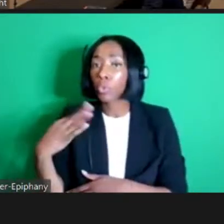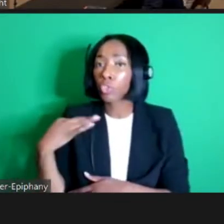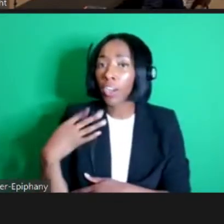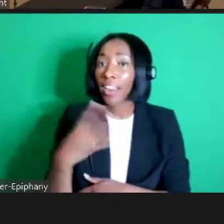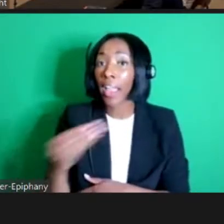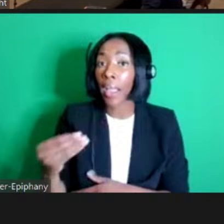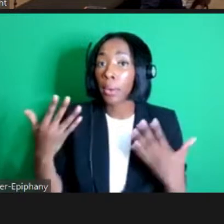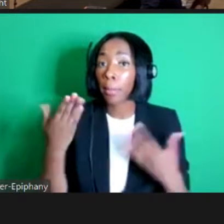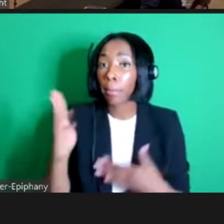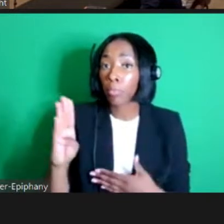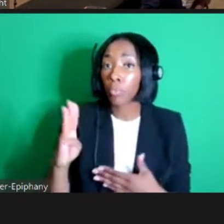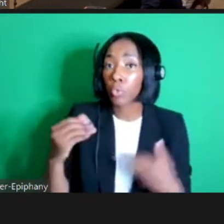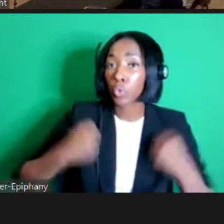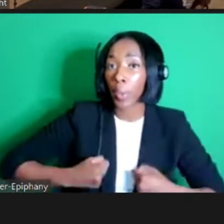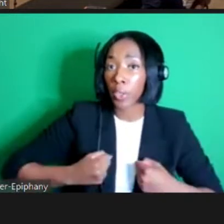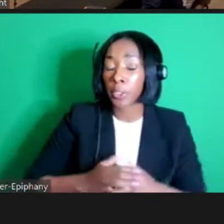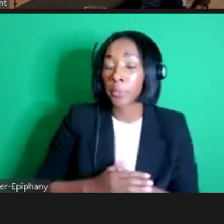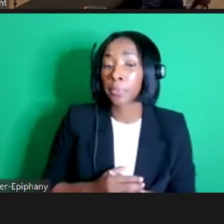sweater.